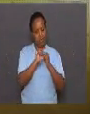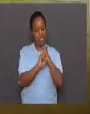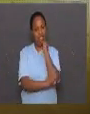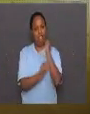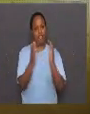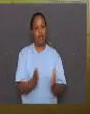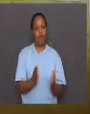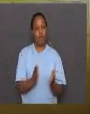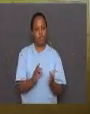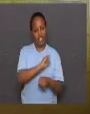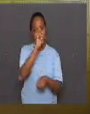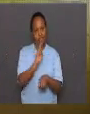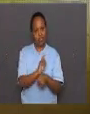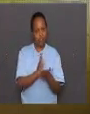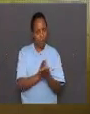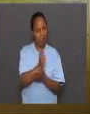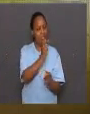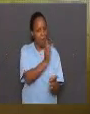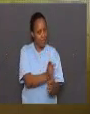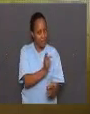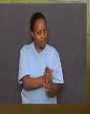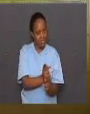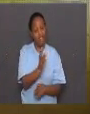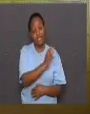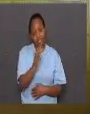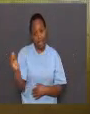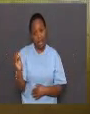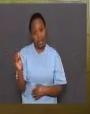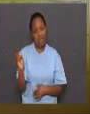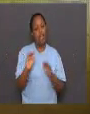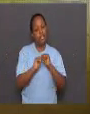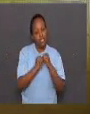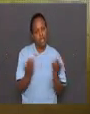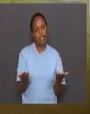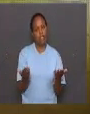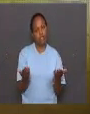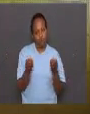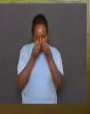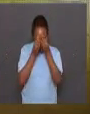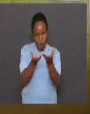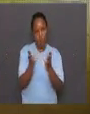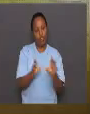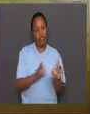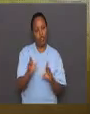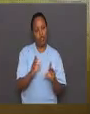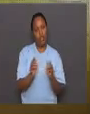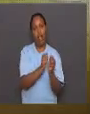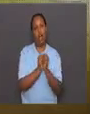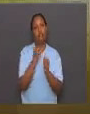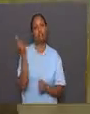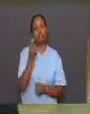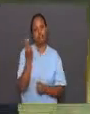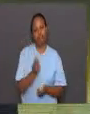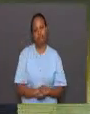the basic rights of citizens and how it promotes the common good.